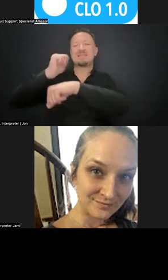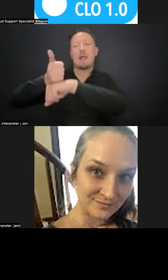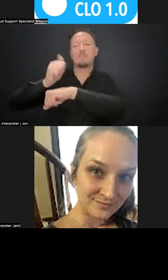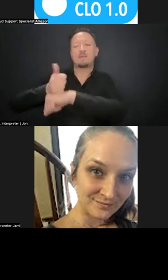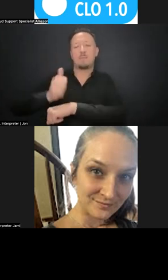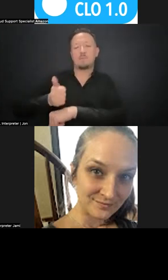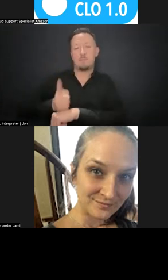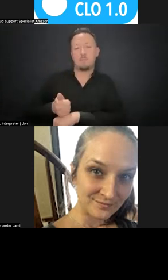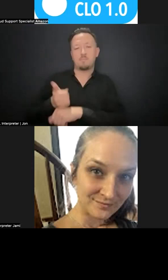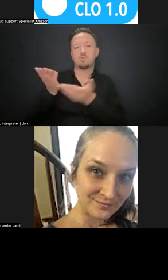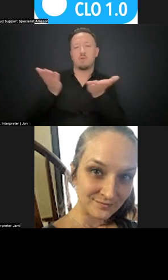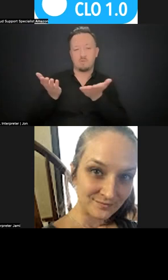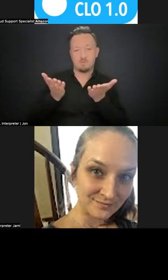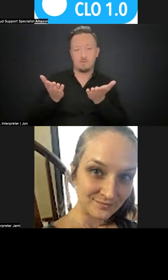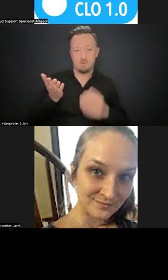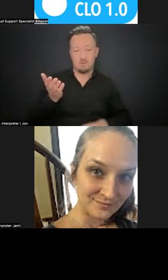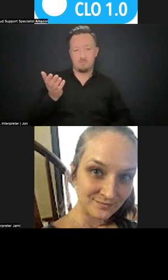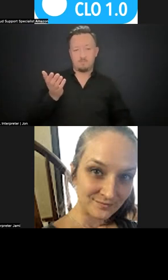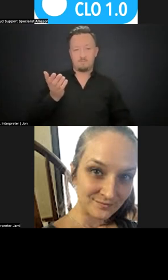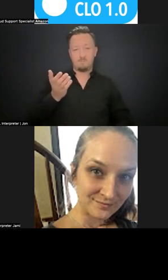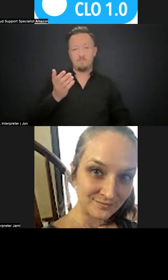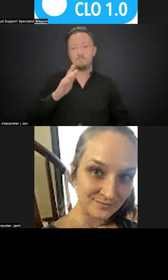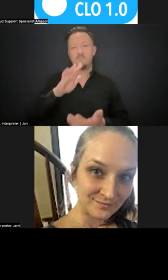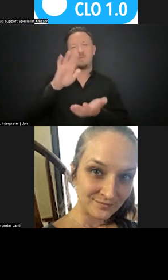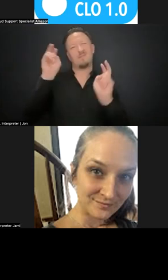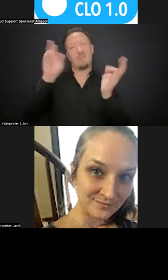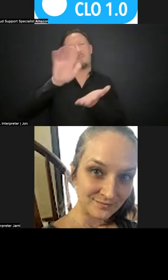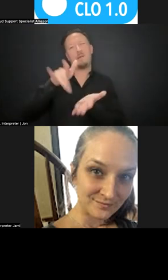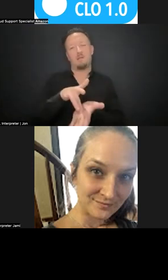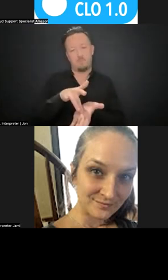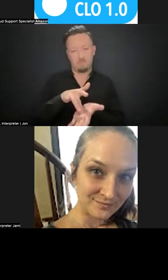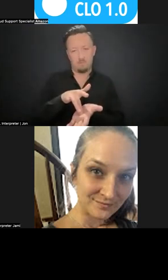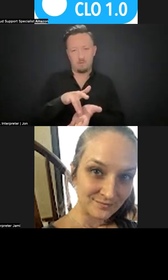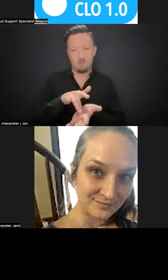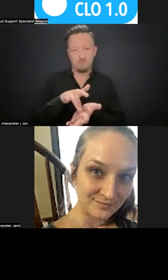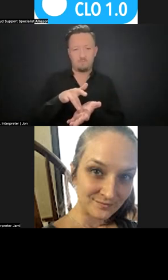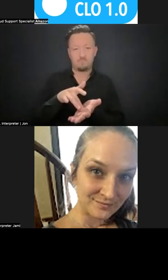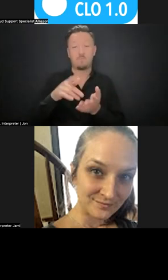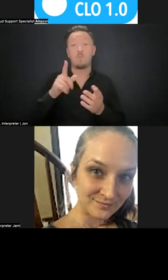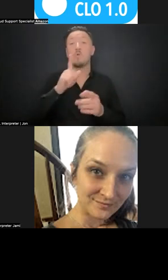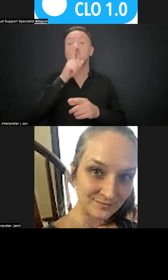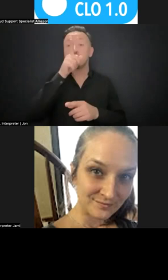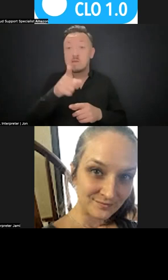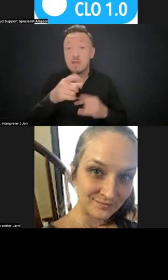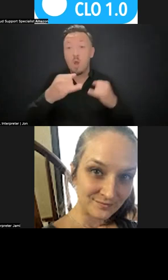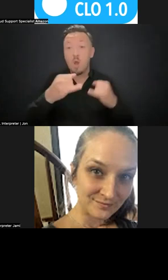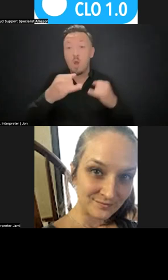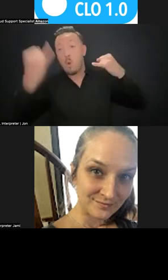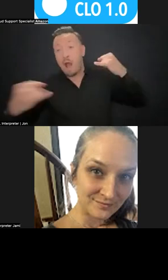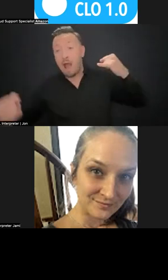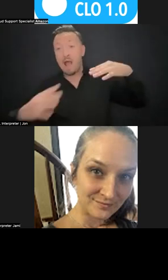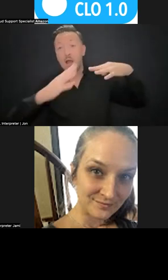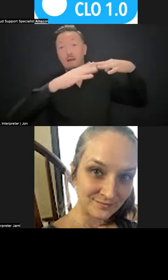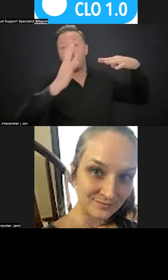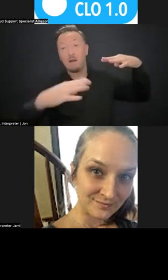this. The middleware part of it, the actual cables to run the network, the